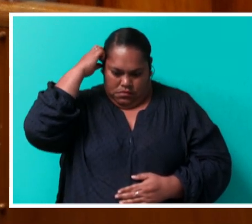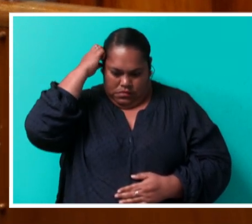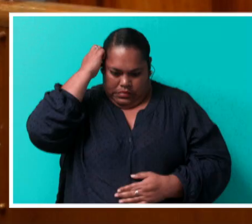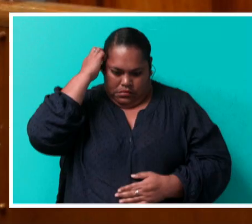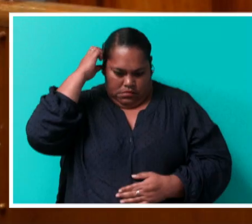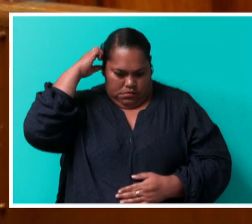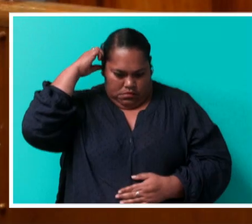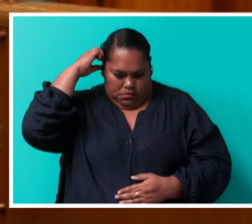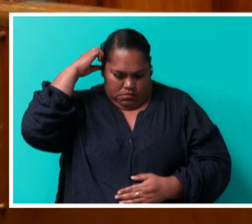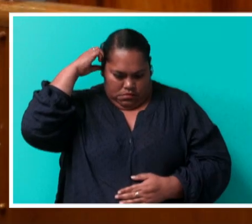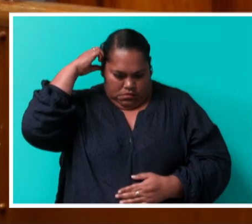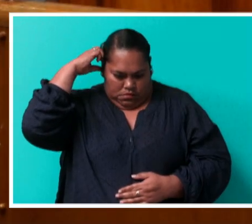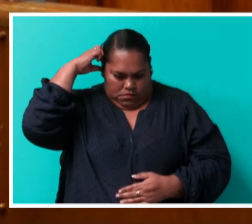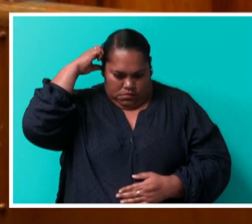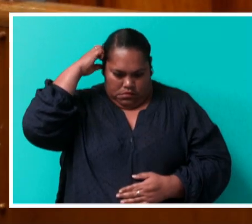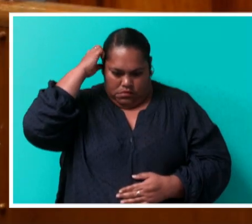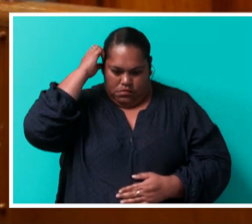have just completed